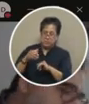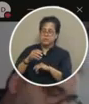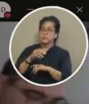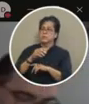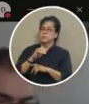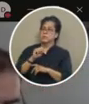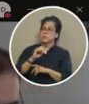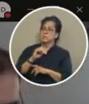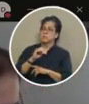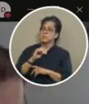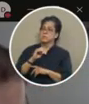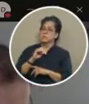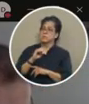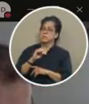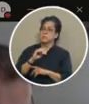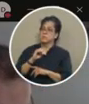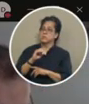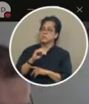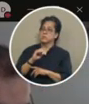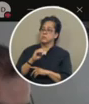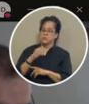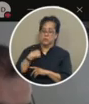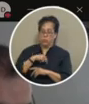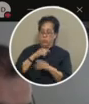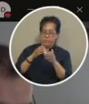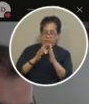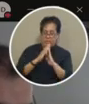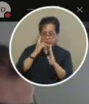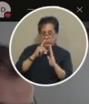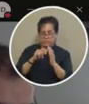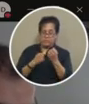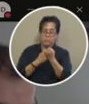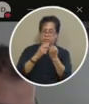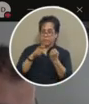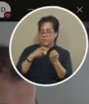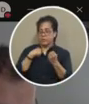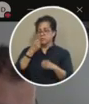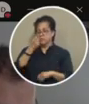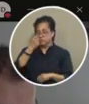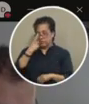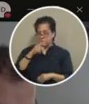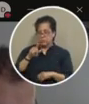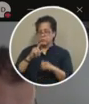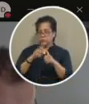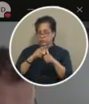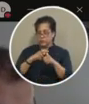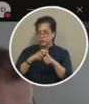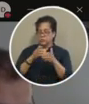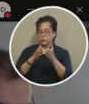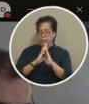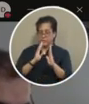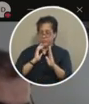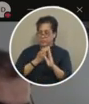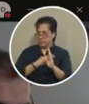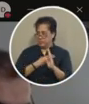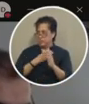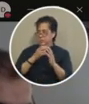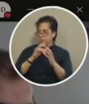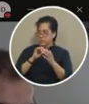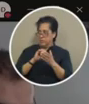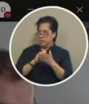So we have asked for that backup, and I understand that when you first came to us,